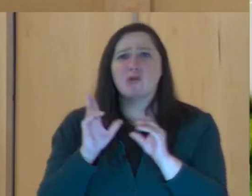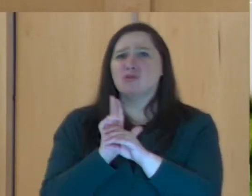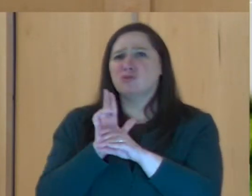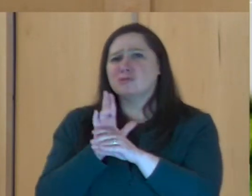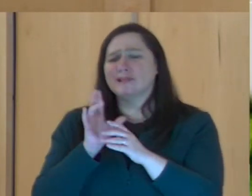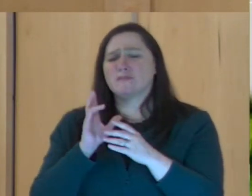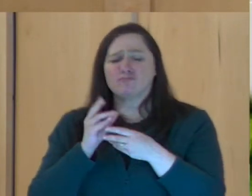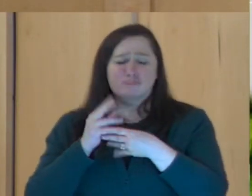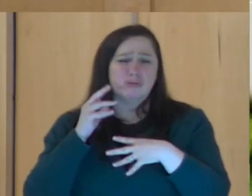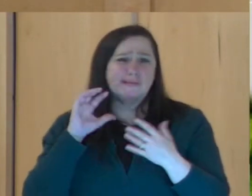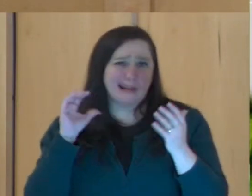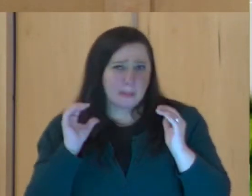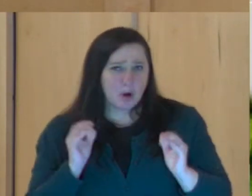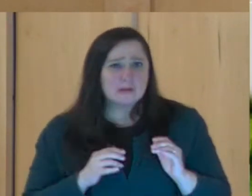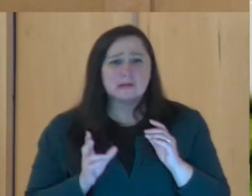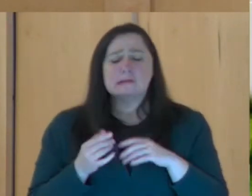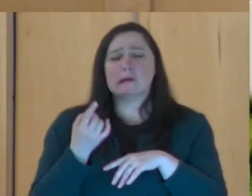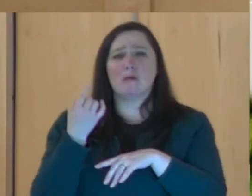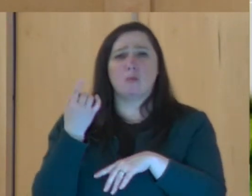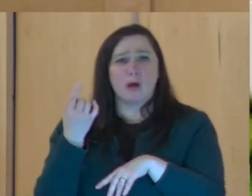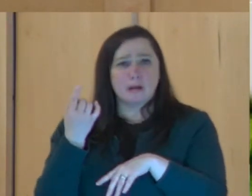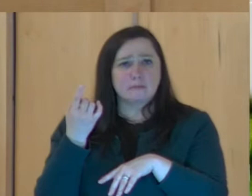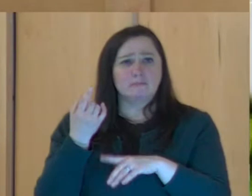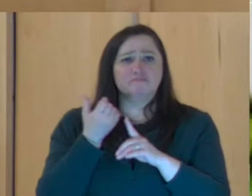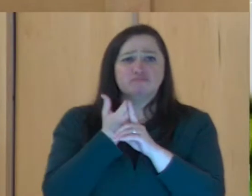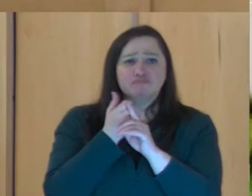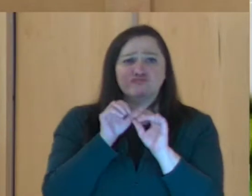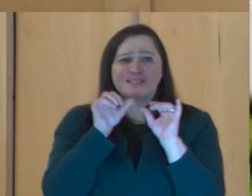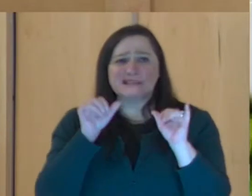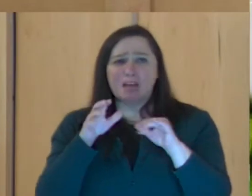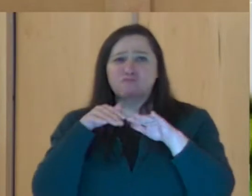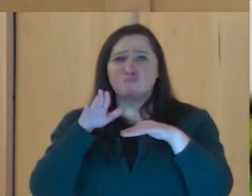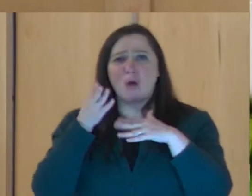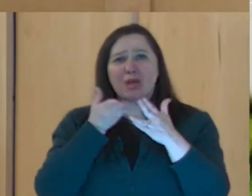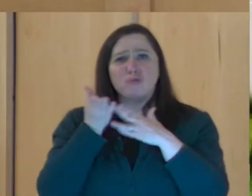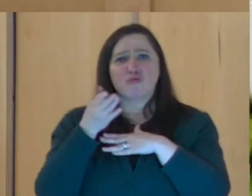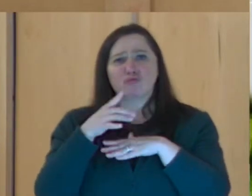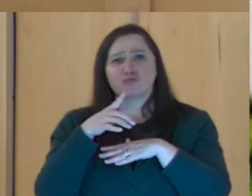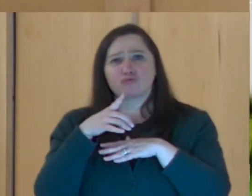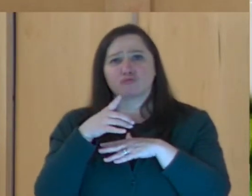different comparisons. One, he said, is you're like walking through a cemetery.